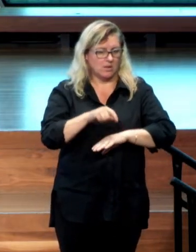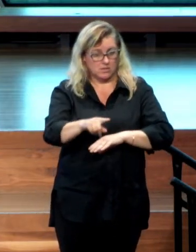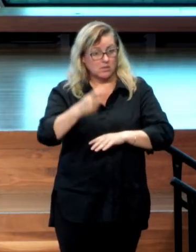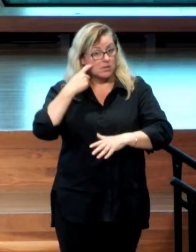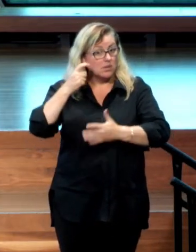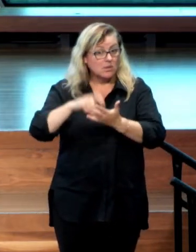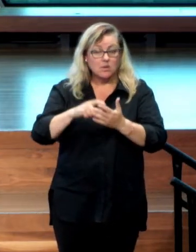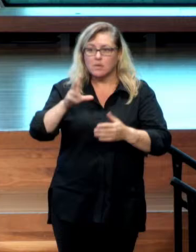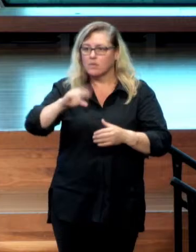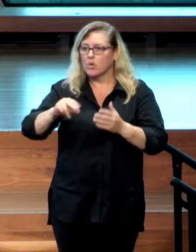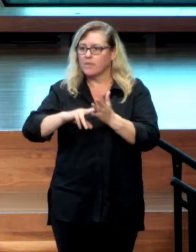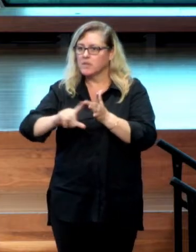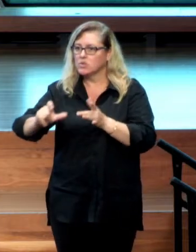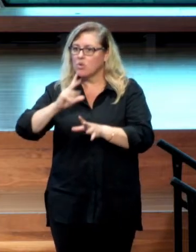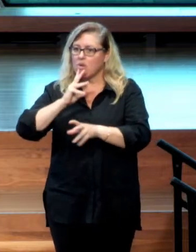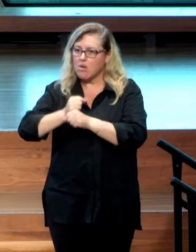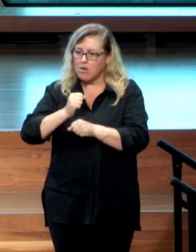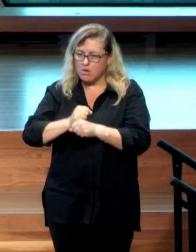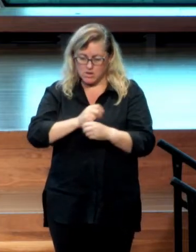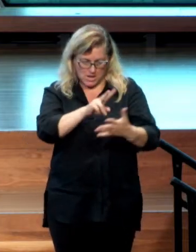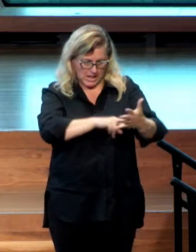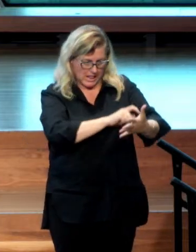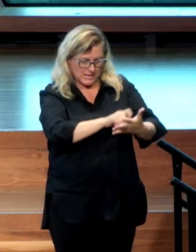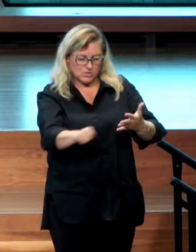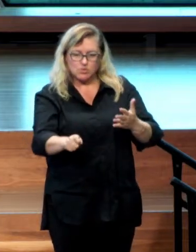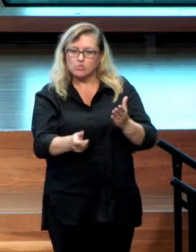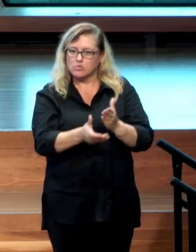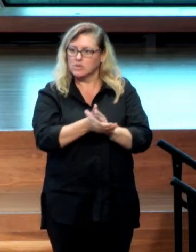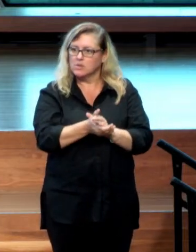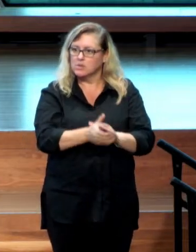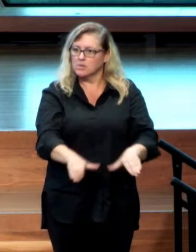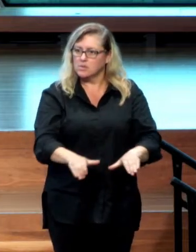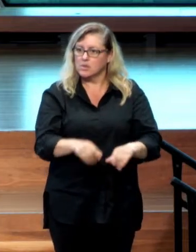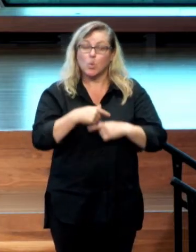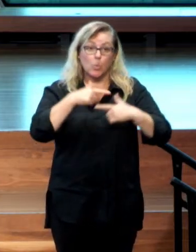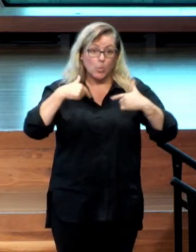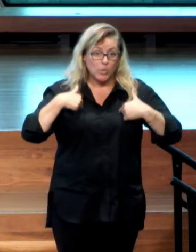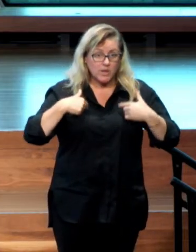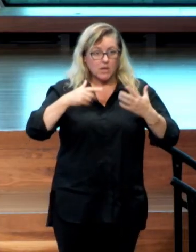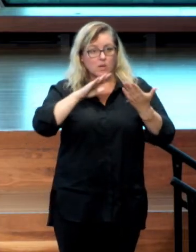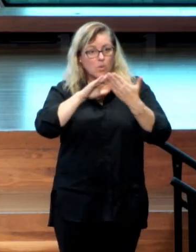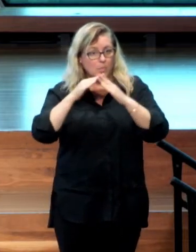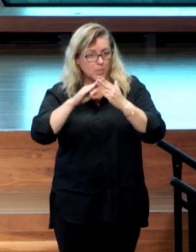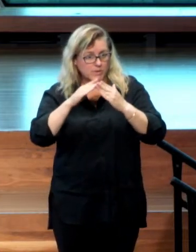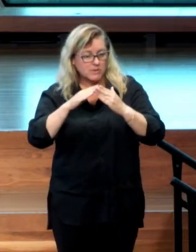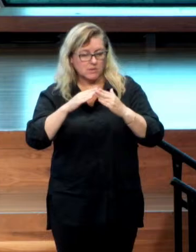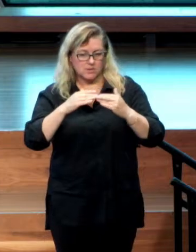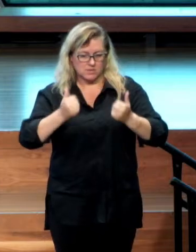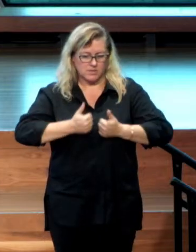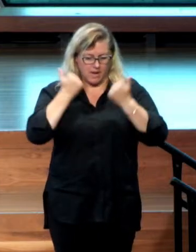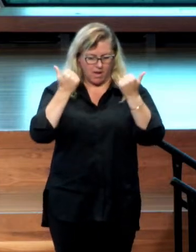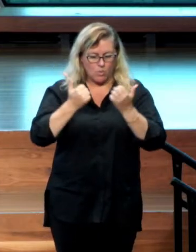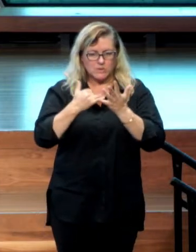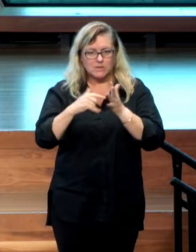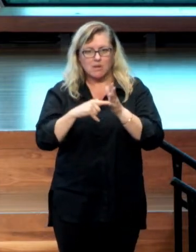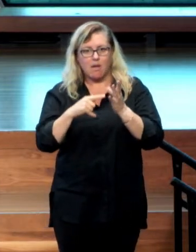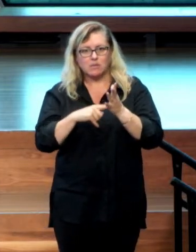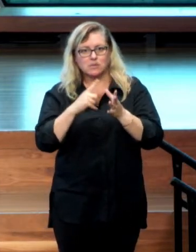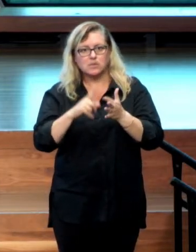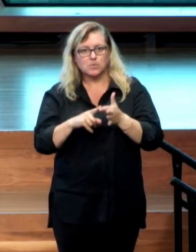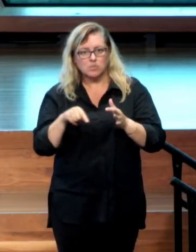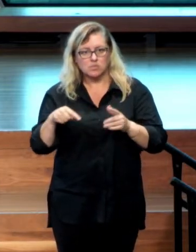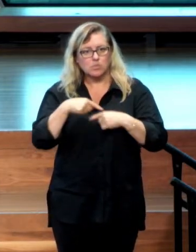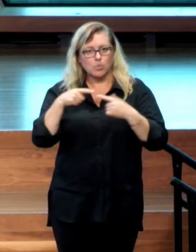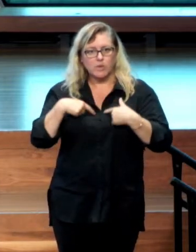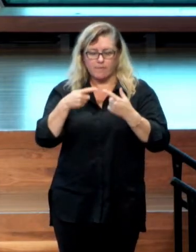from the Victorian Government that literary excellence is something that we as a community and as a state deeply respect,